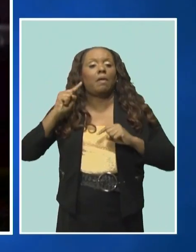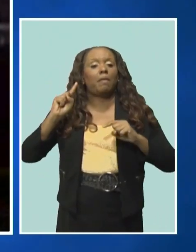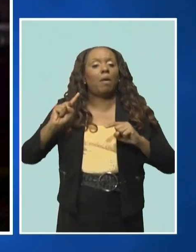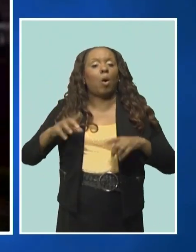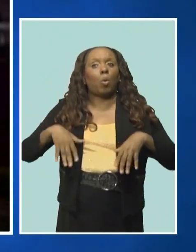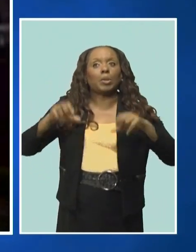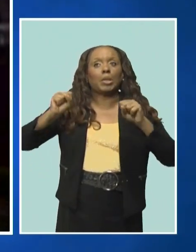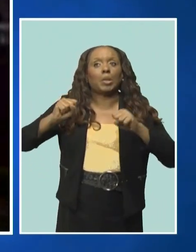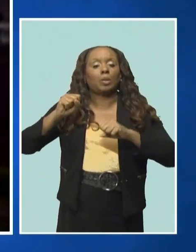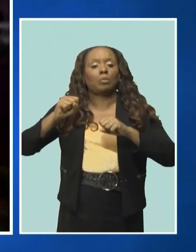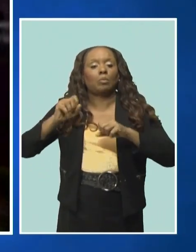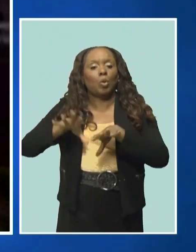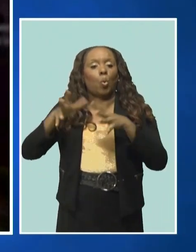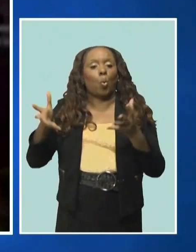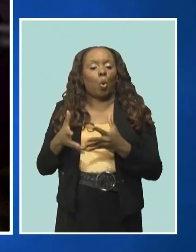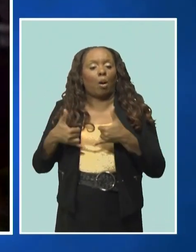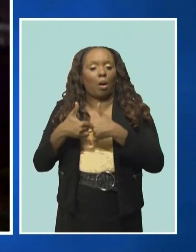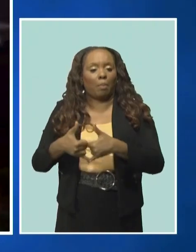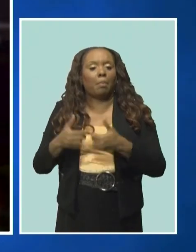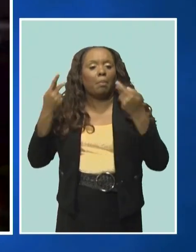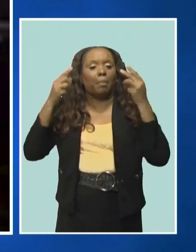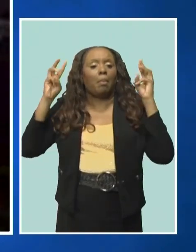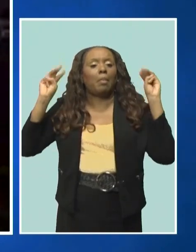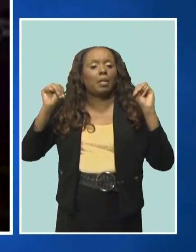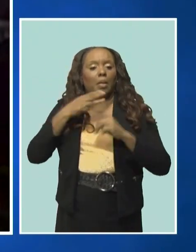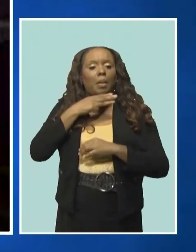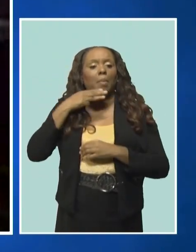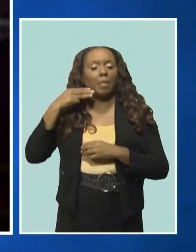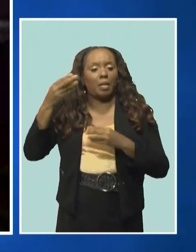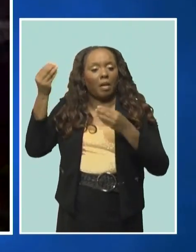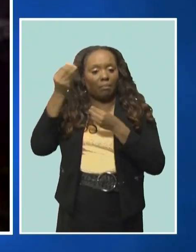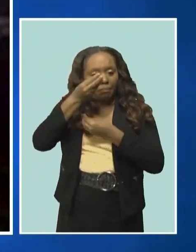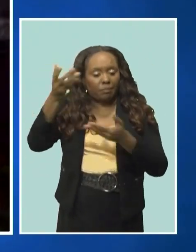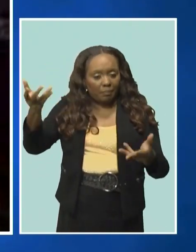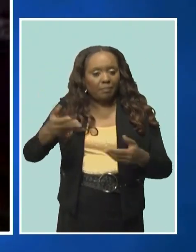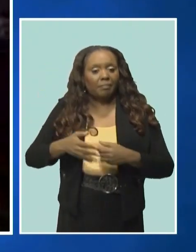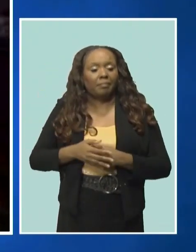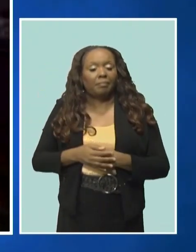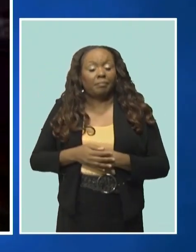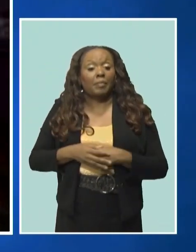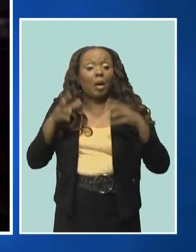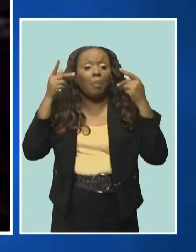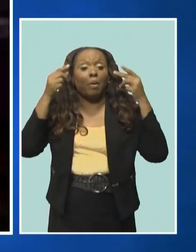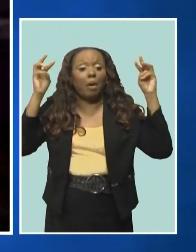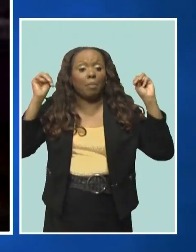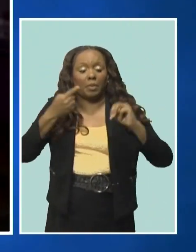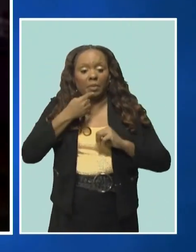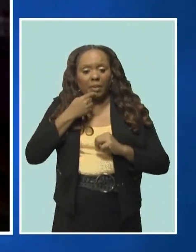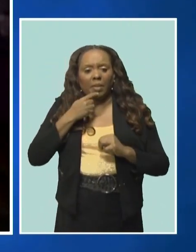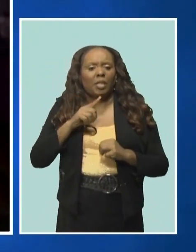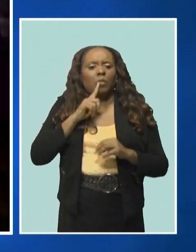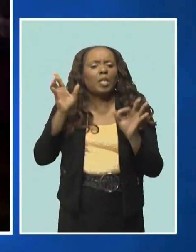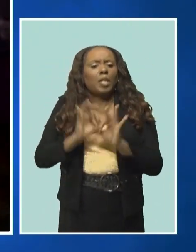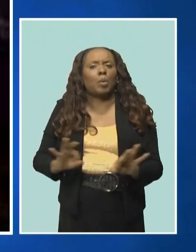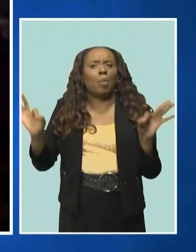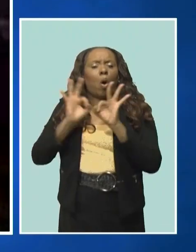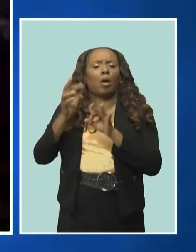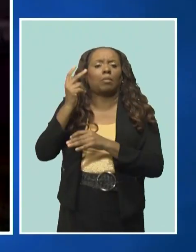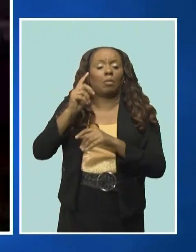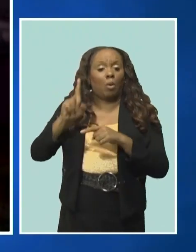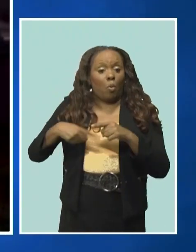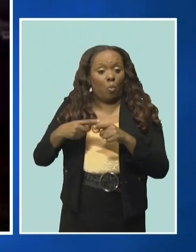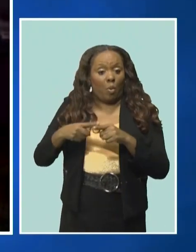T20 World Cup. But this is according to Prime Minister Mia Amor-Motley. She knows that the necessary reflections will be done